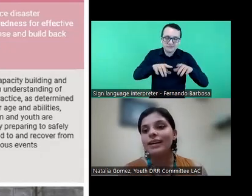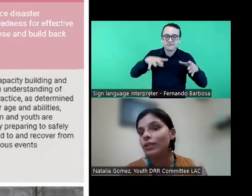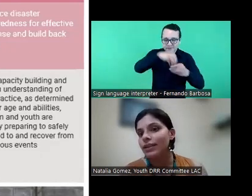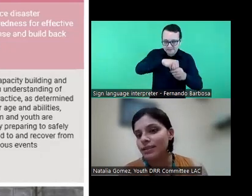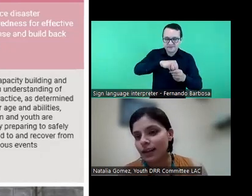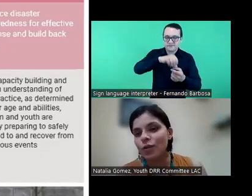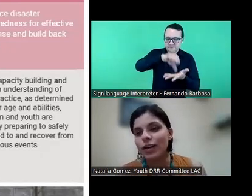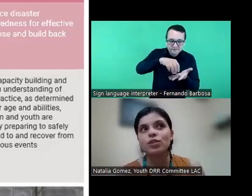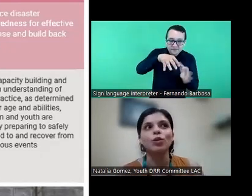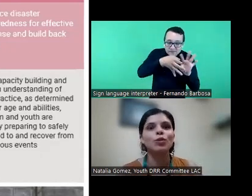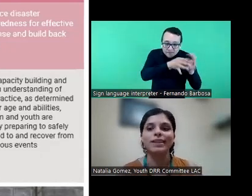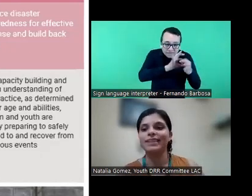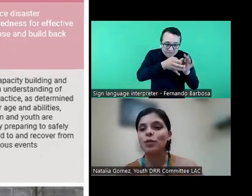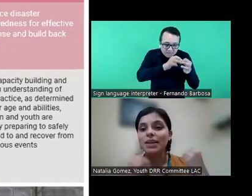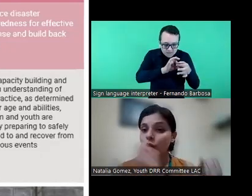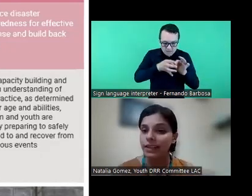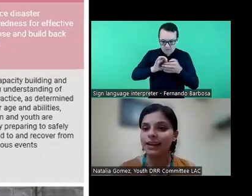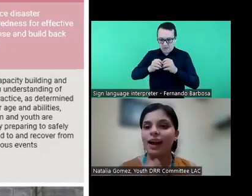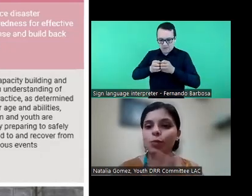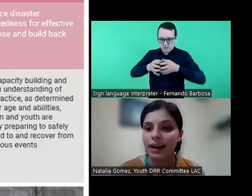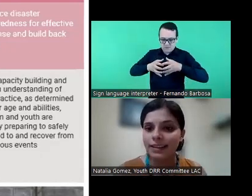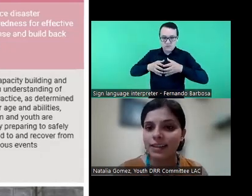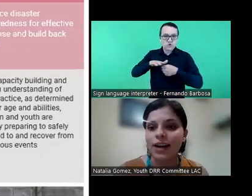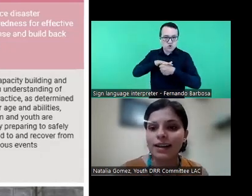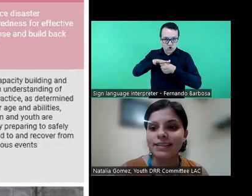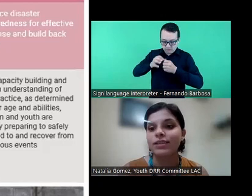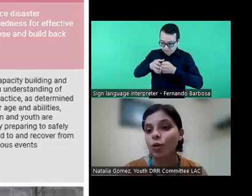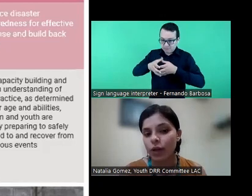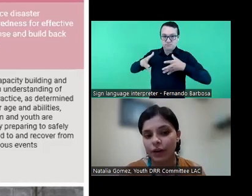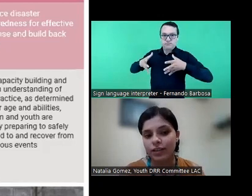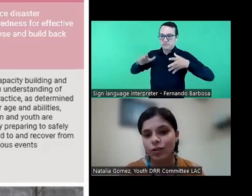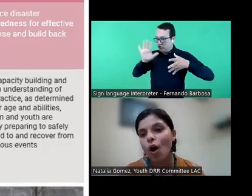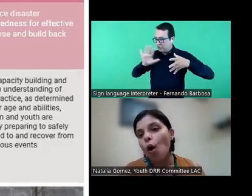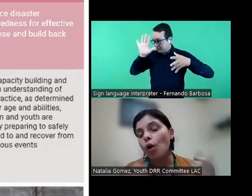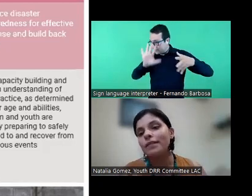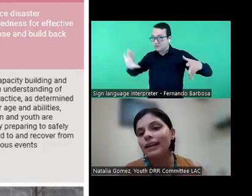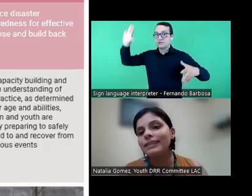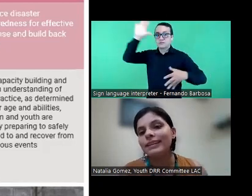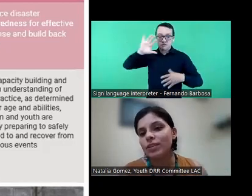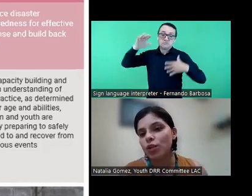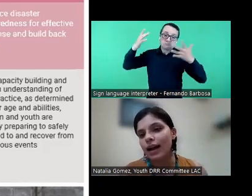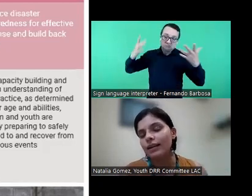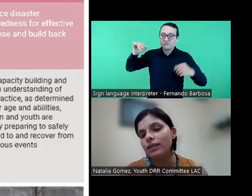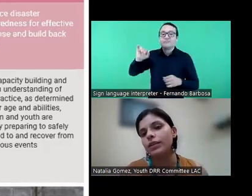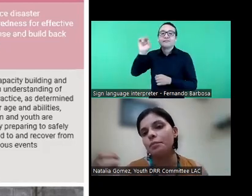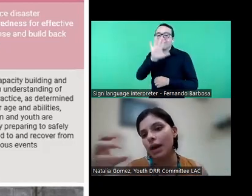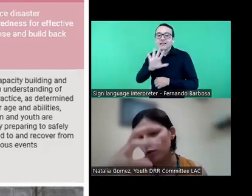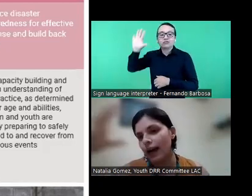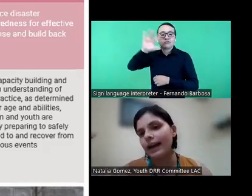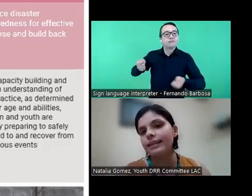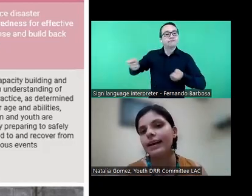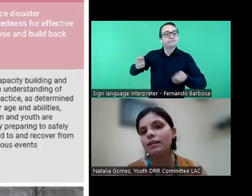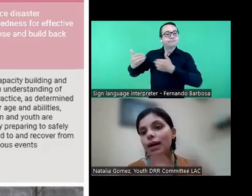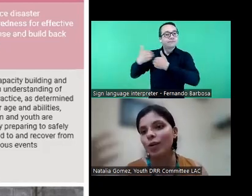boards of youth, as well as up to a national level where there are structures, there are policies, national risk management plans, or at